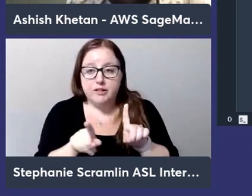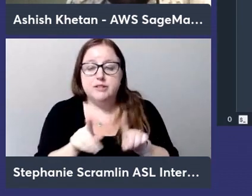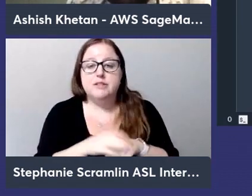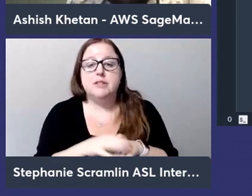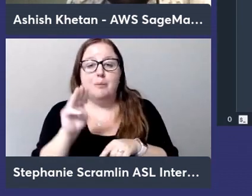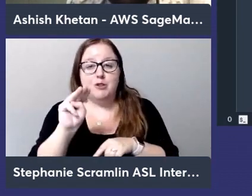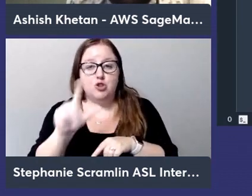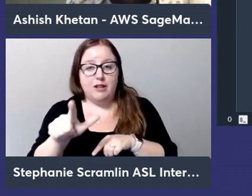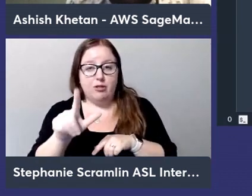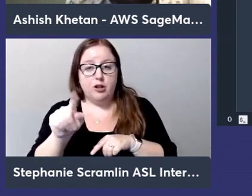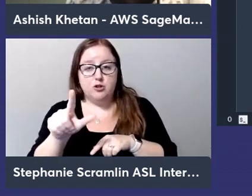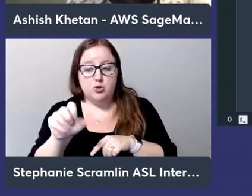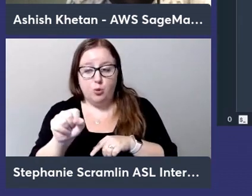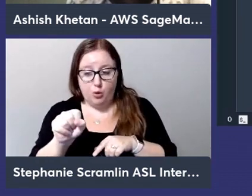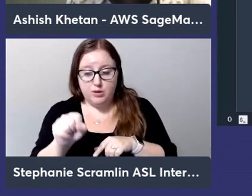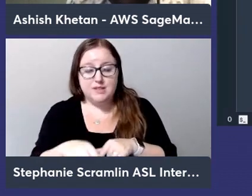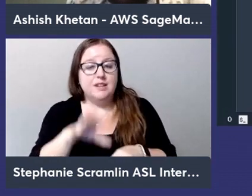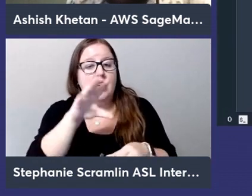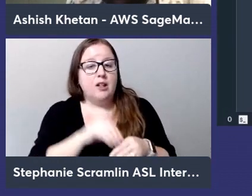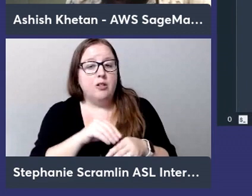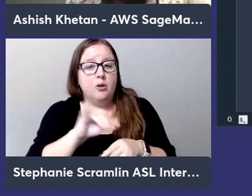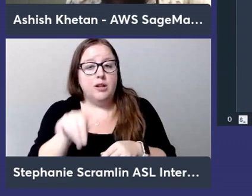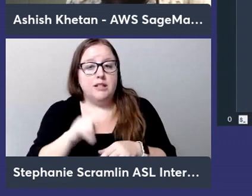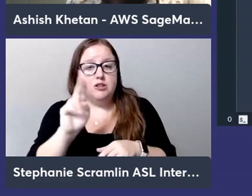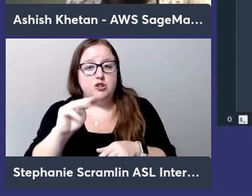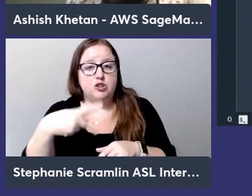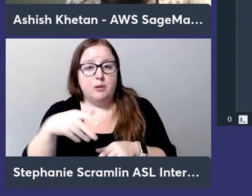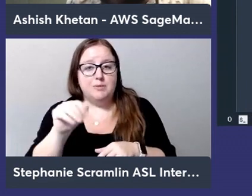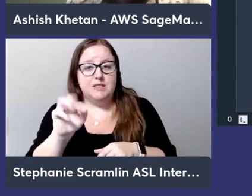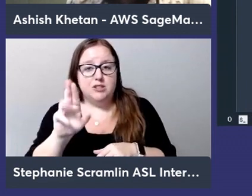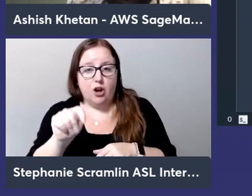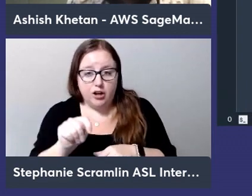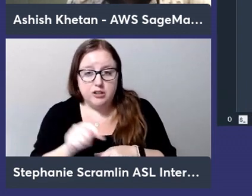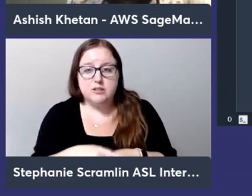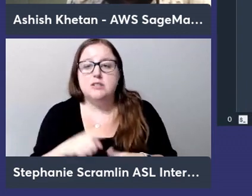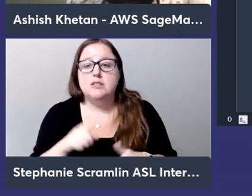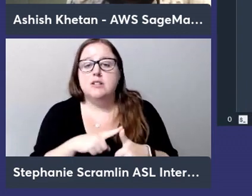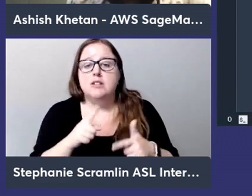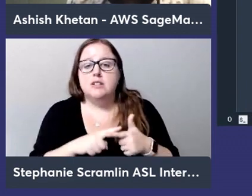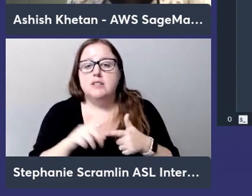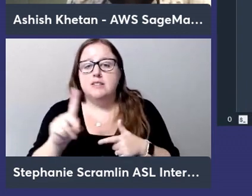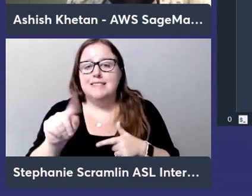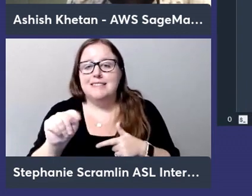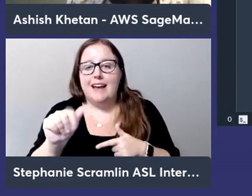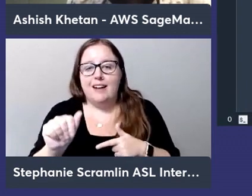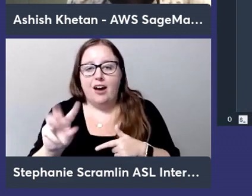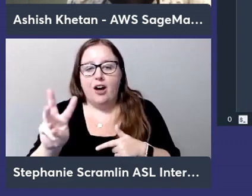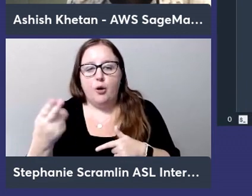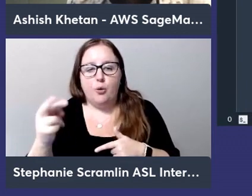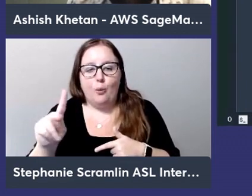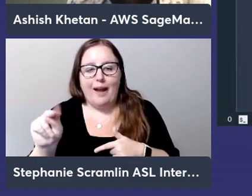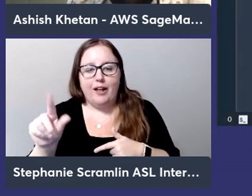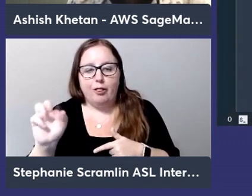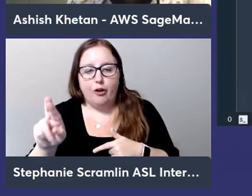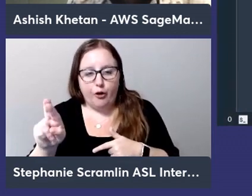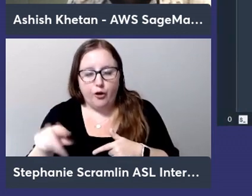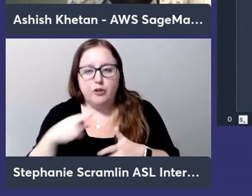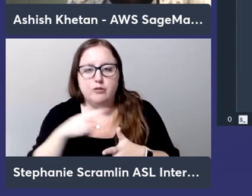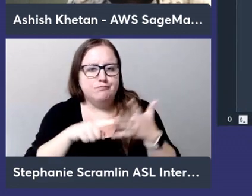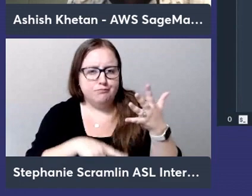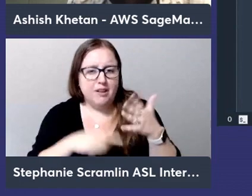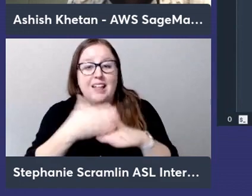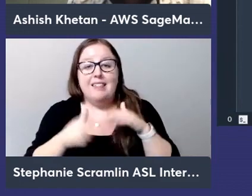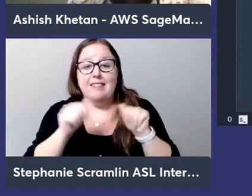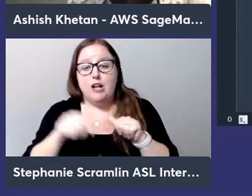machine learning tools, including Jumpstart, Autopilot, and Data Wrangler, and many others. So in this Jumpstart, you click here, and then